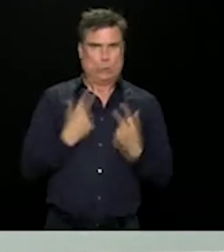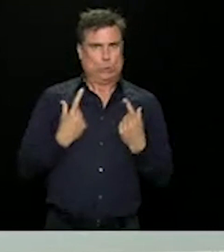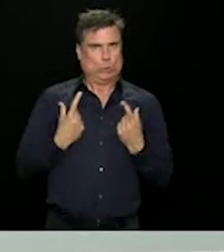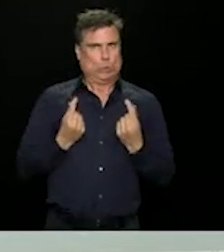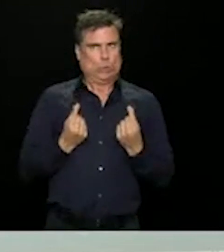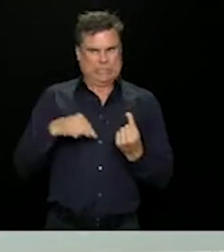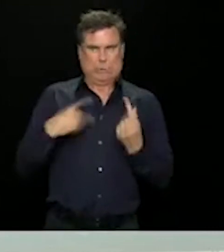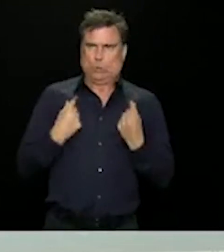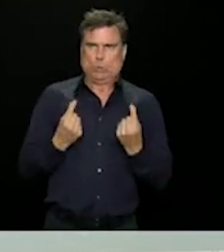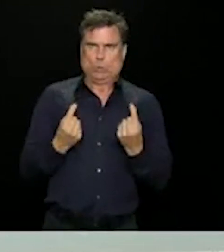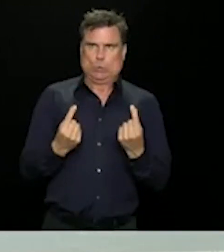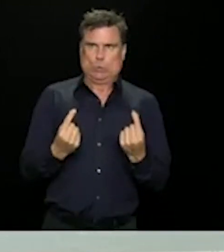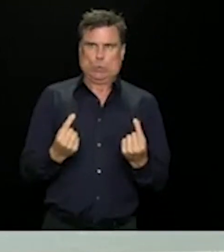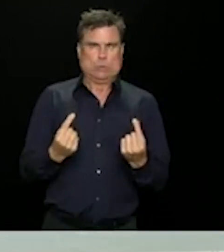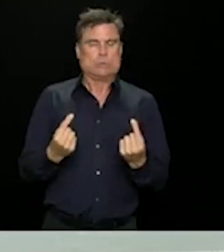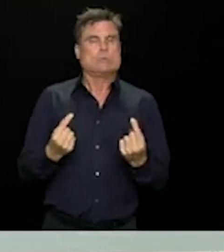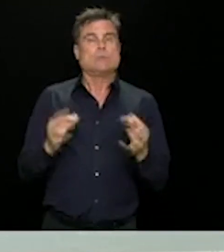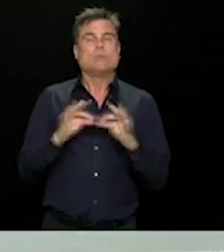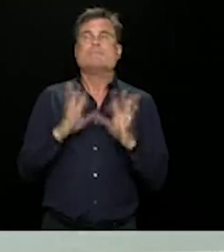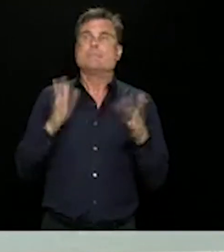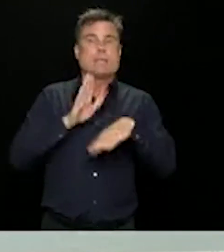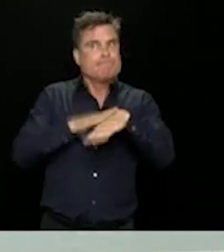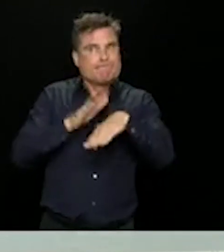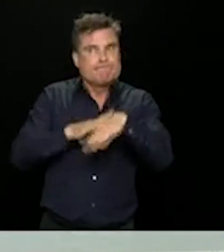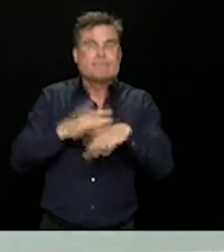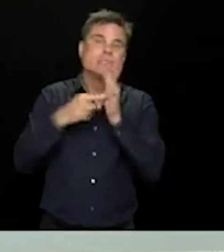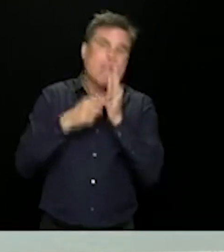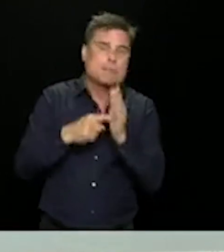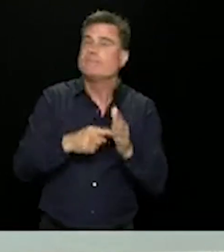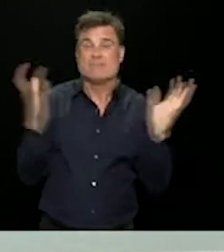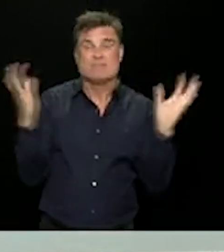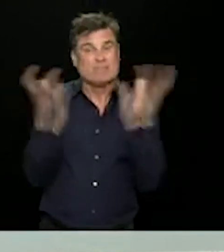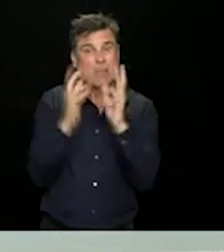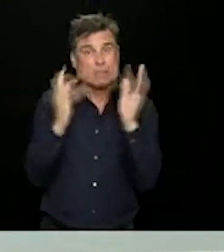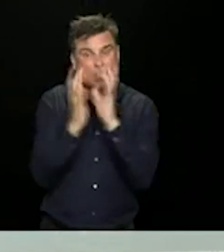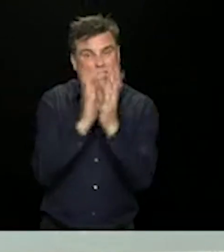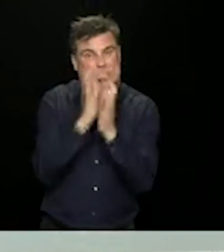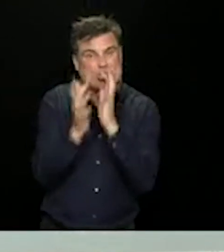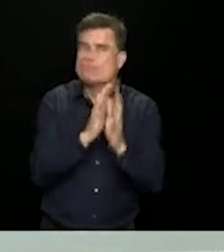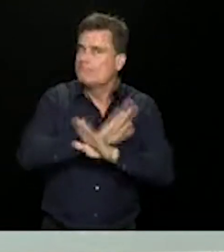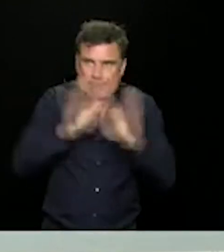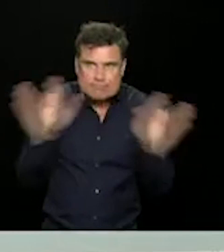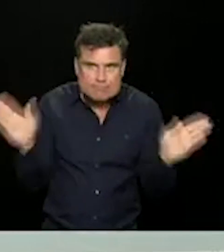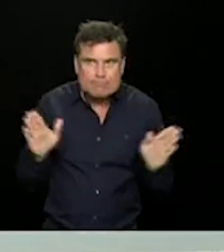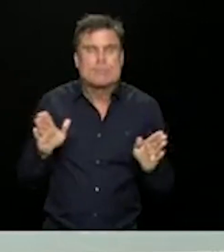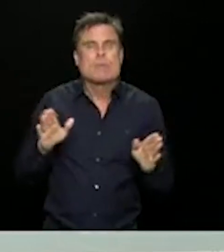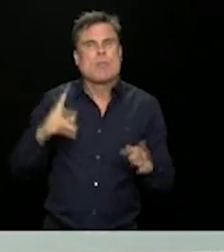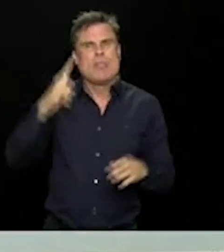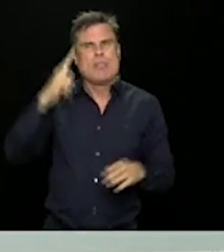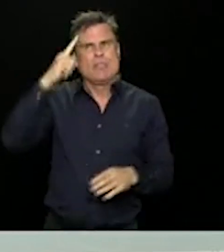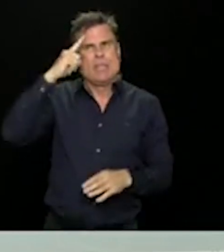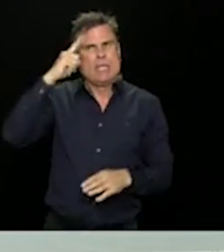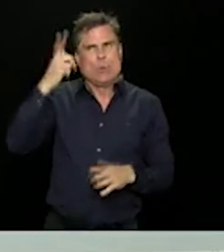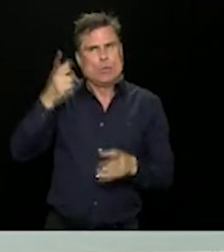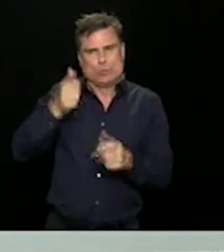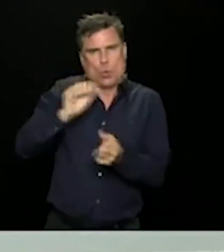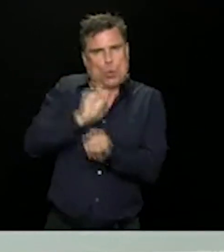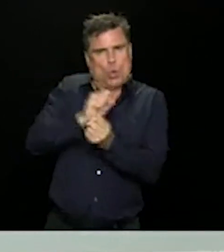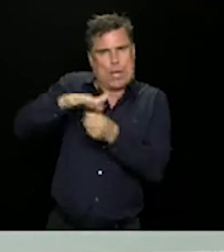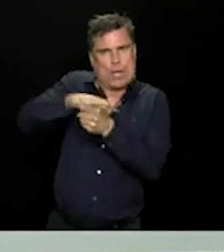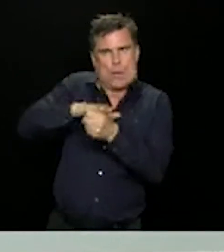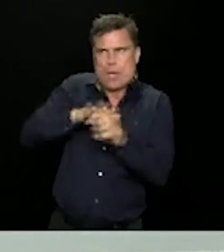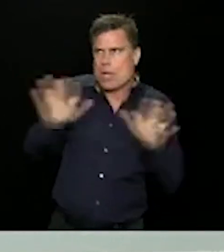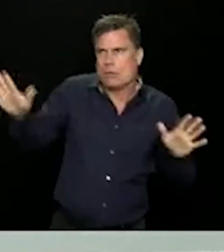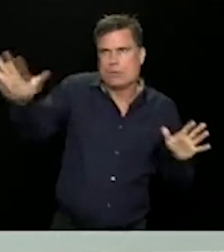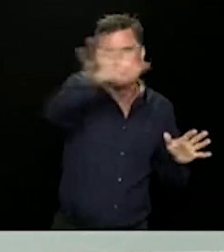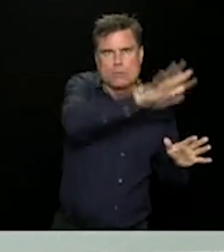can control, some of them we can't. We can't, some individuals may shed a lot more virus than others for reasons